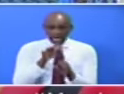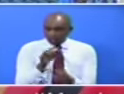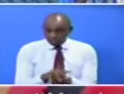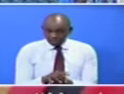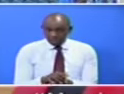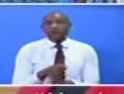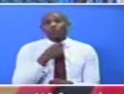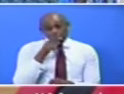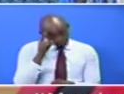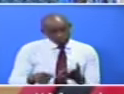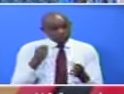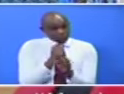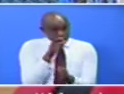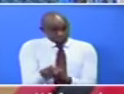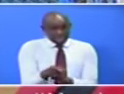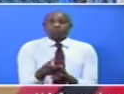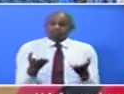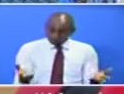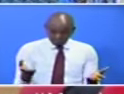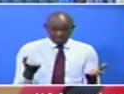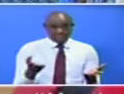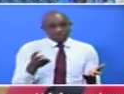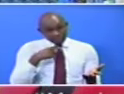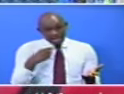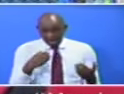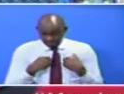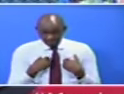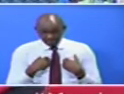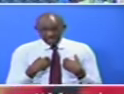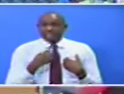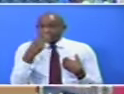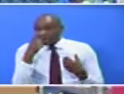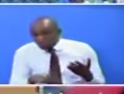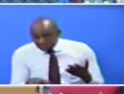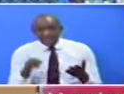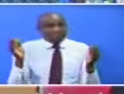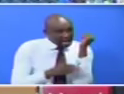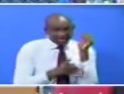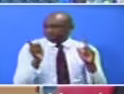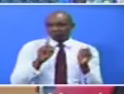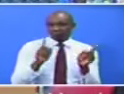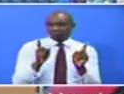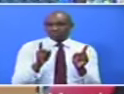What we did today at least ilikuwa a better account of ourselves. So hatuwezi sema tini ni mbaya vile.